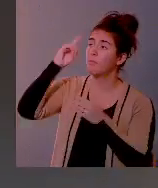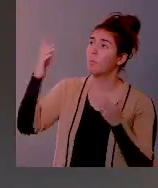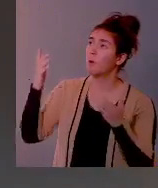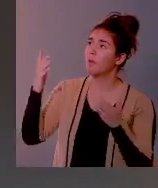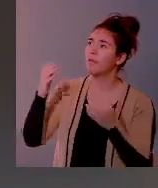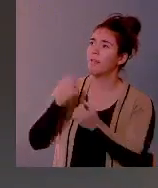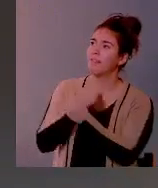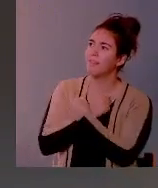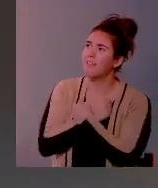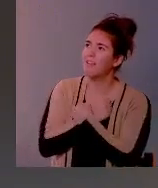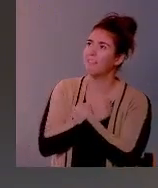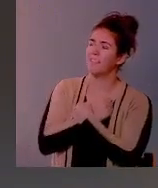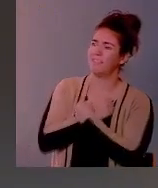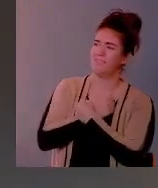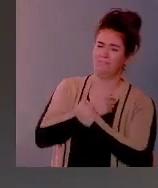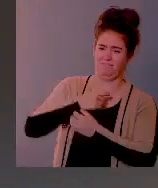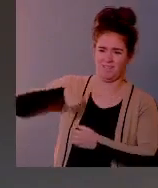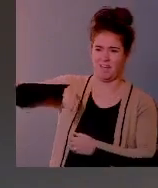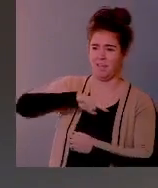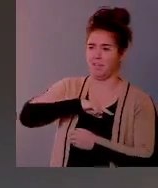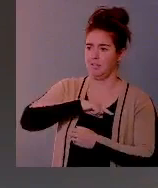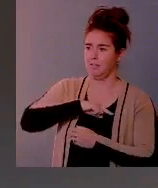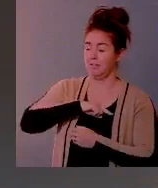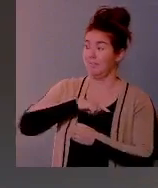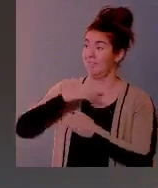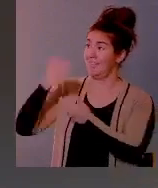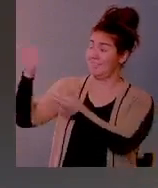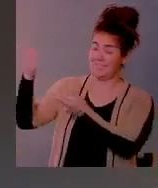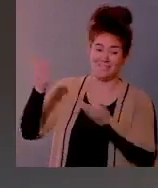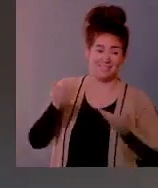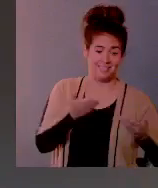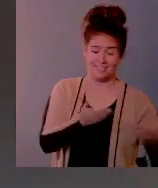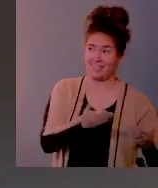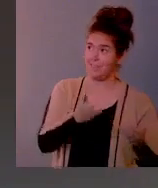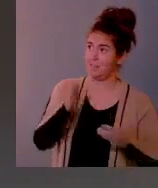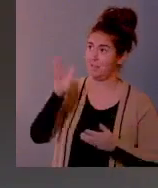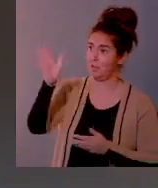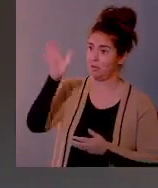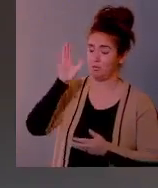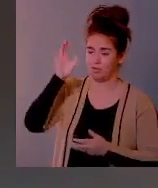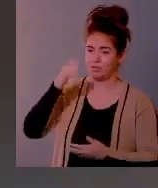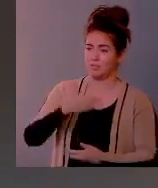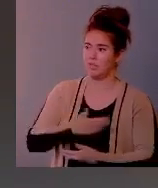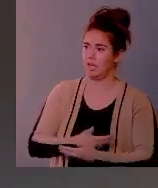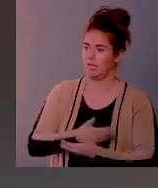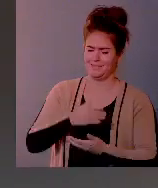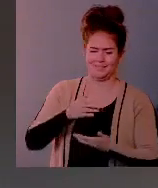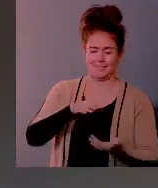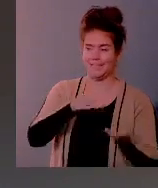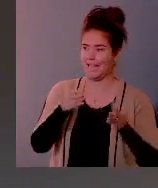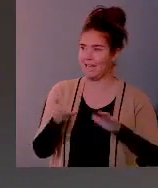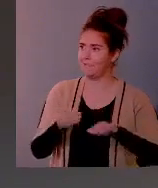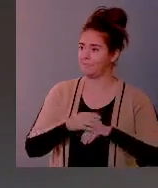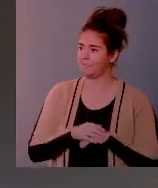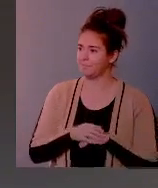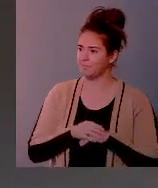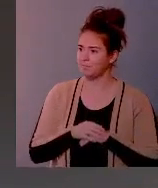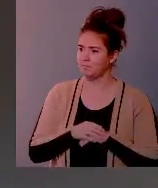us, for being there, for living within us by the power of the Holy